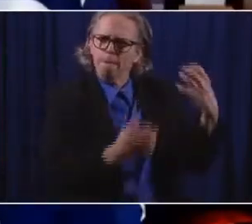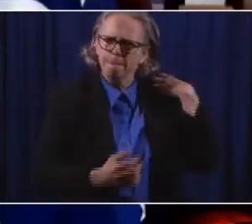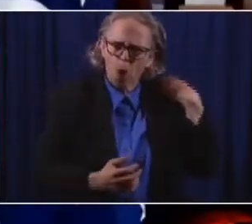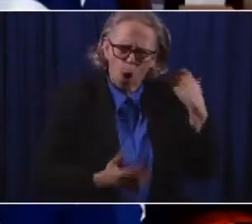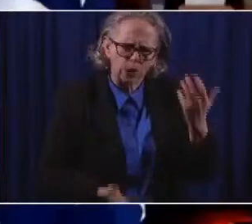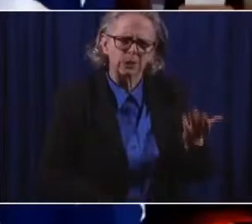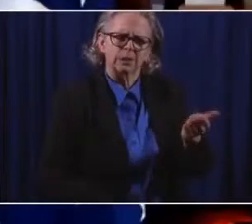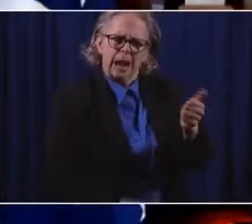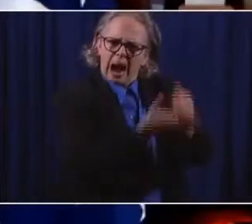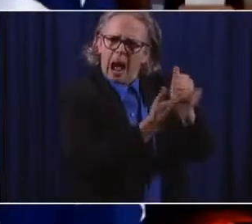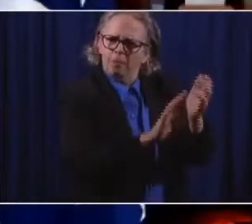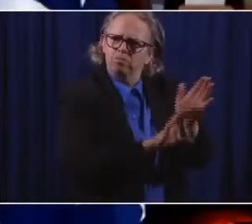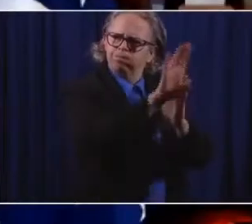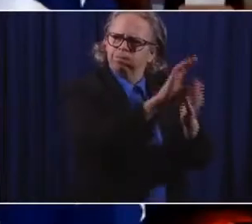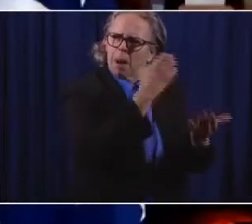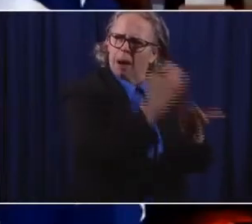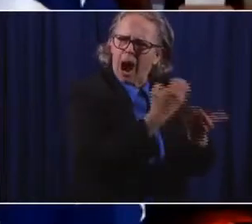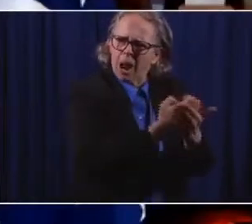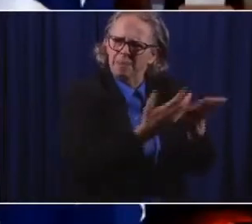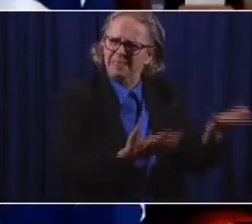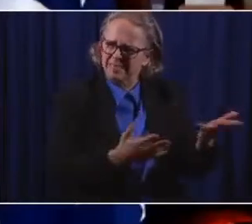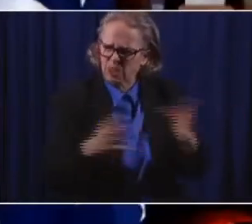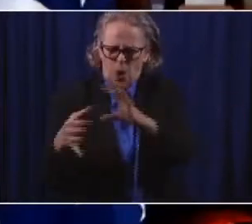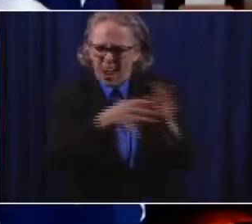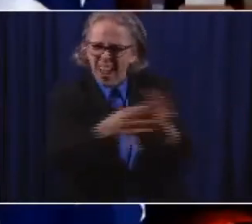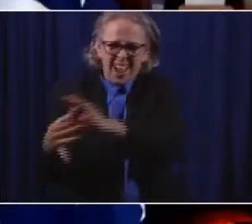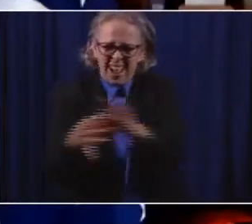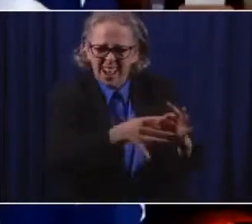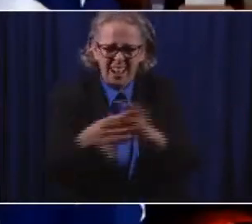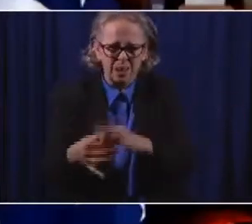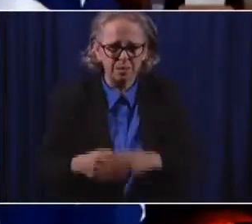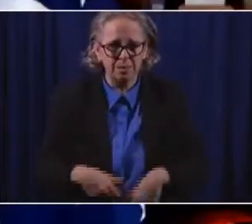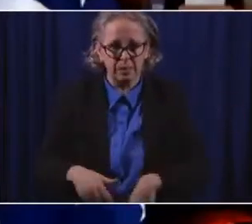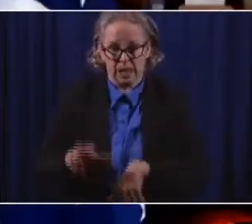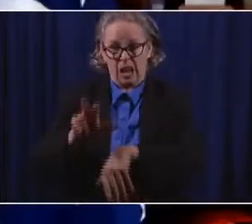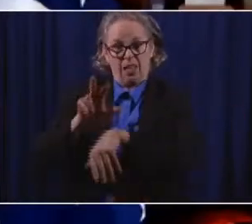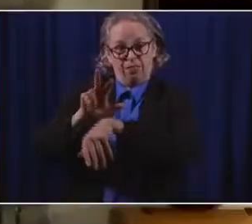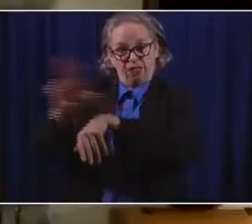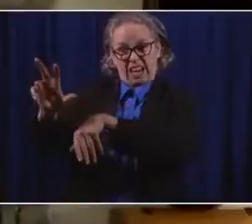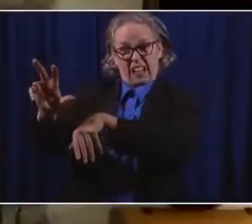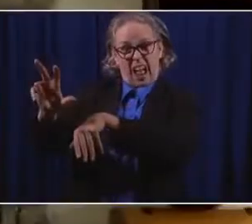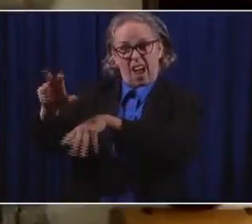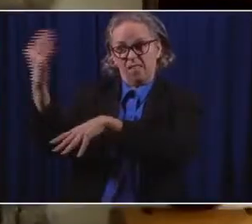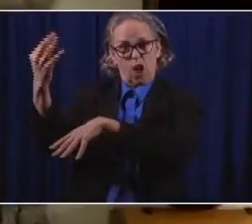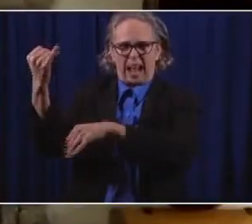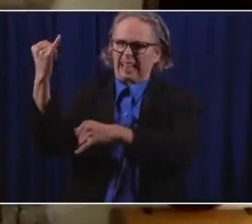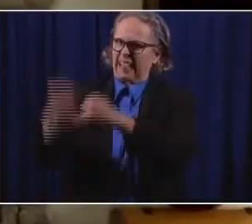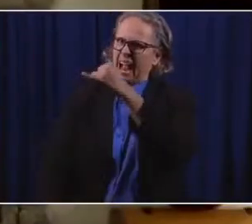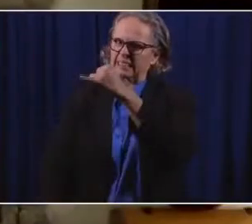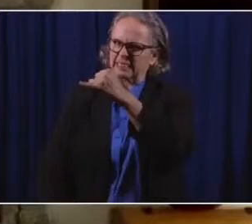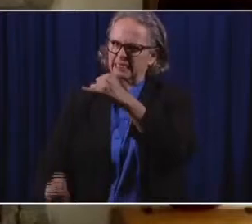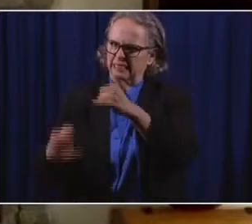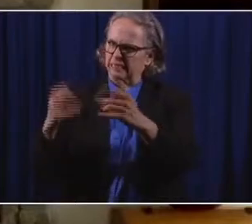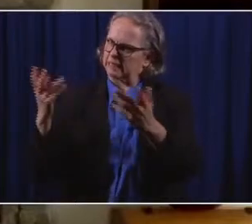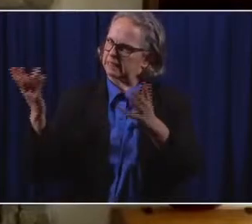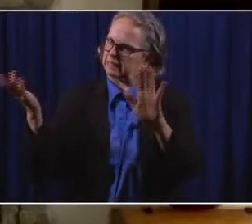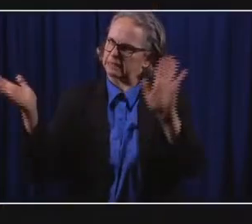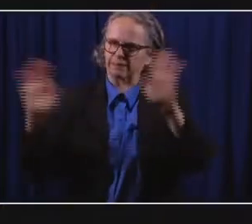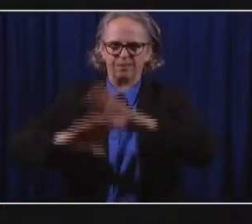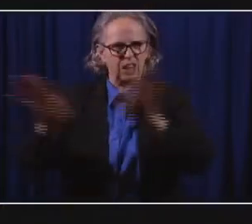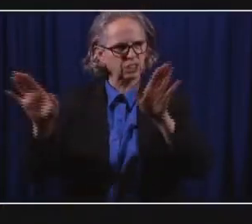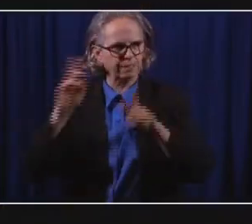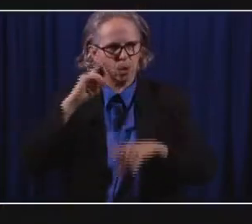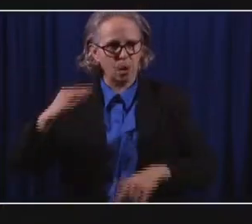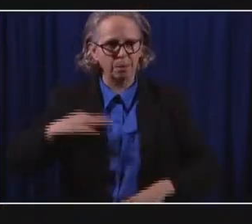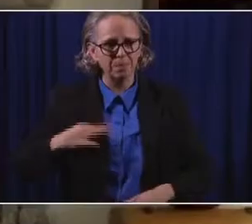techcred.ohio.gov. Enroll before Friday, 3 p.m. deadline. Thanks, Governor. We're ready for questions. Thanks, Lieutenant Governor. Governor,